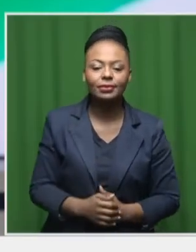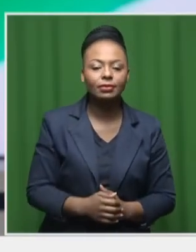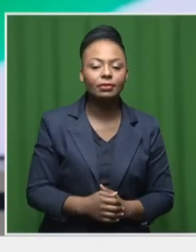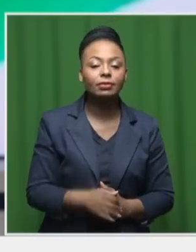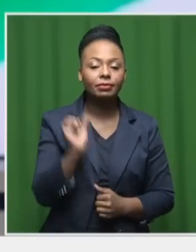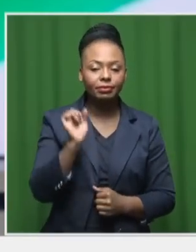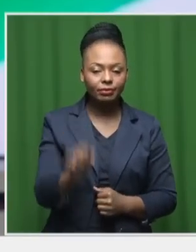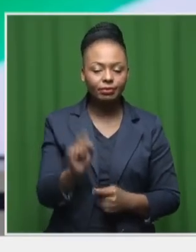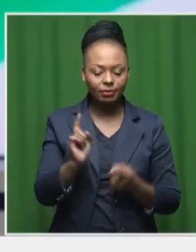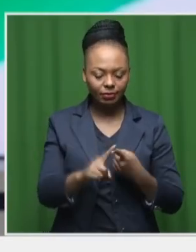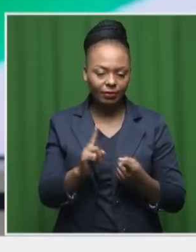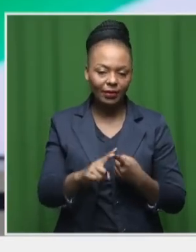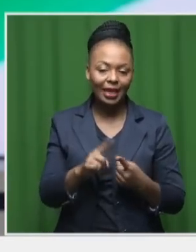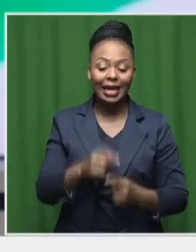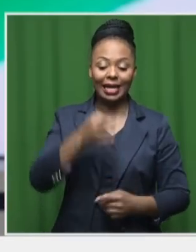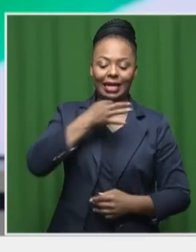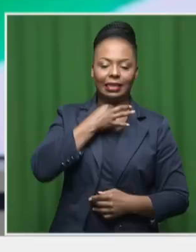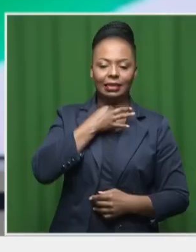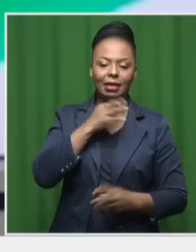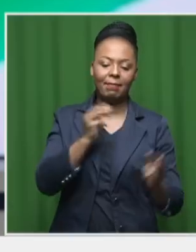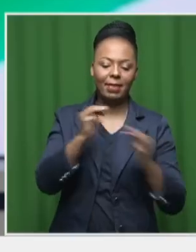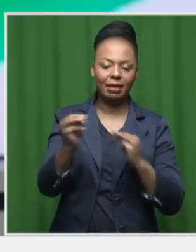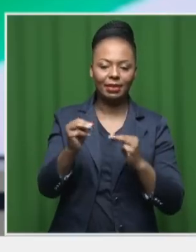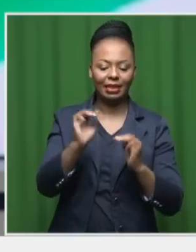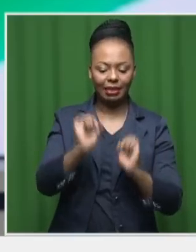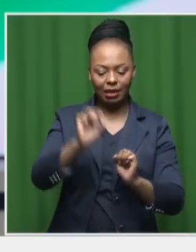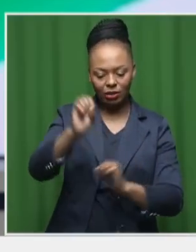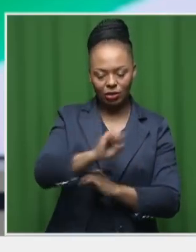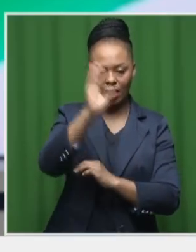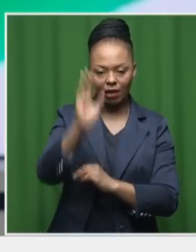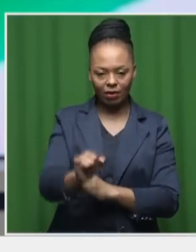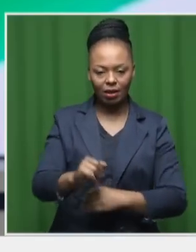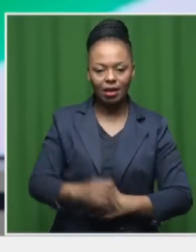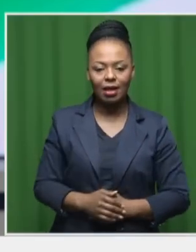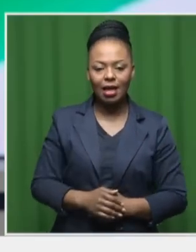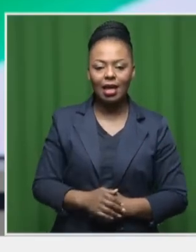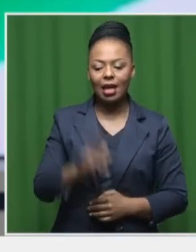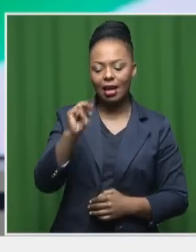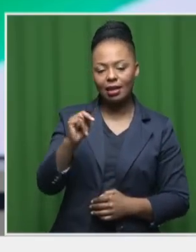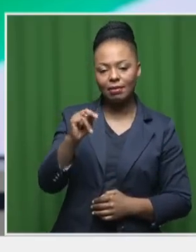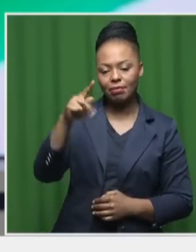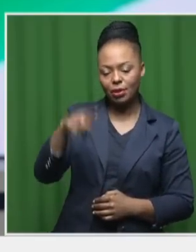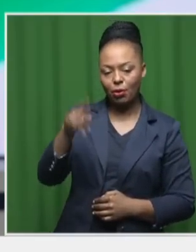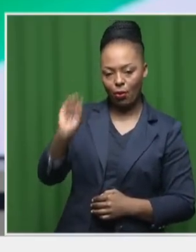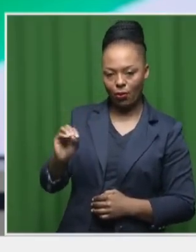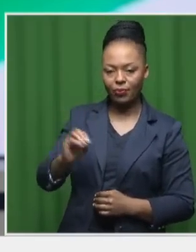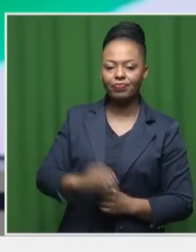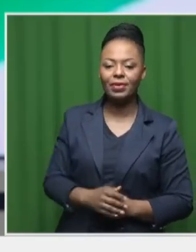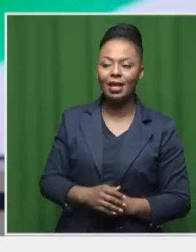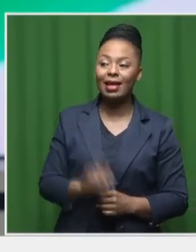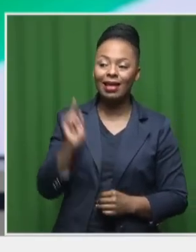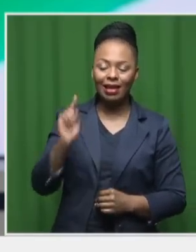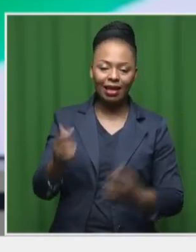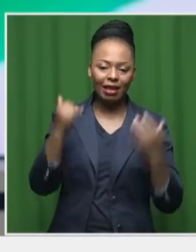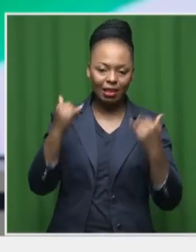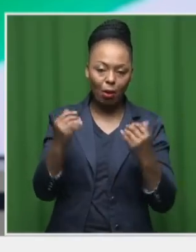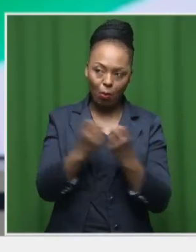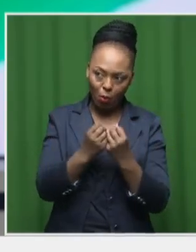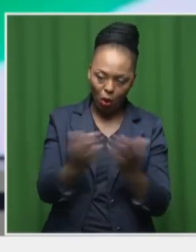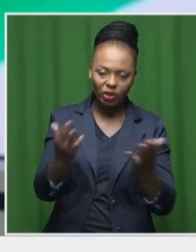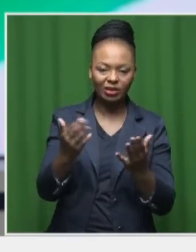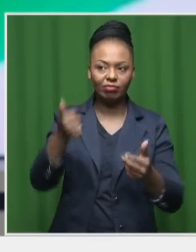just the Institute of Risk Management of South Africa. I sit on their board. It's a non-profit organization. So many of us around the table,